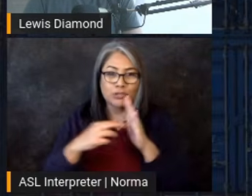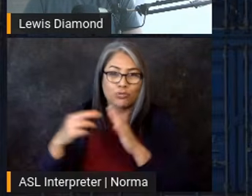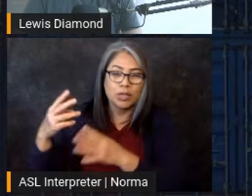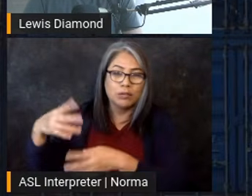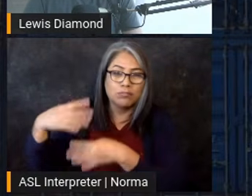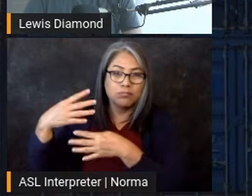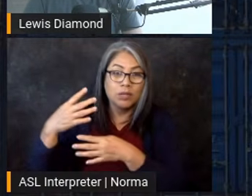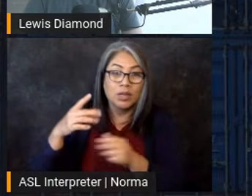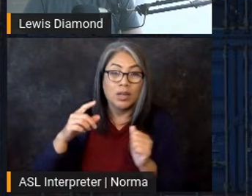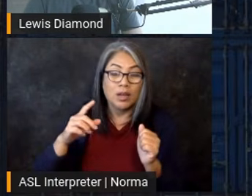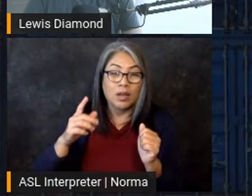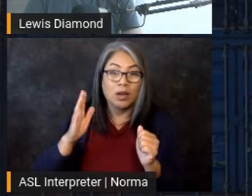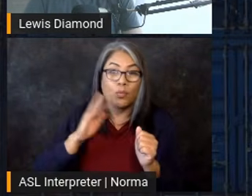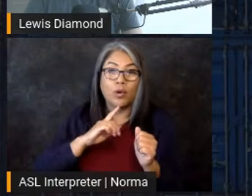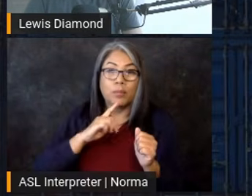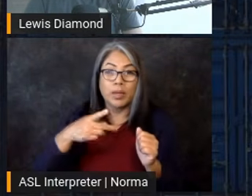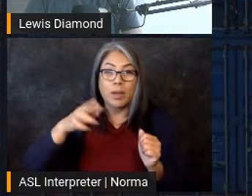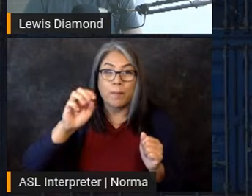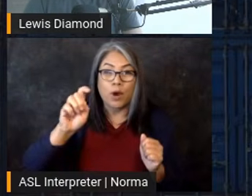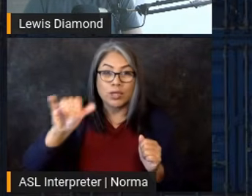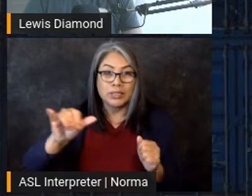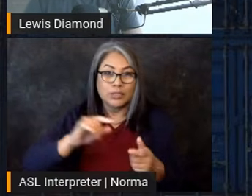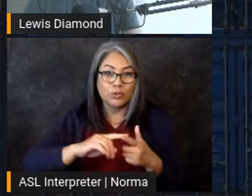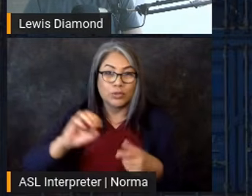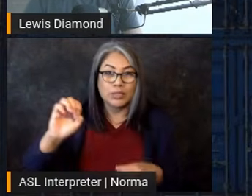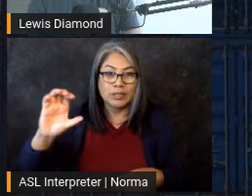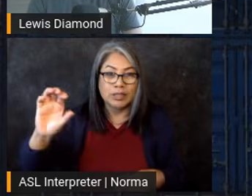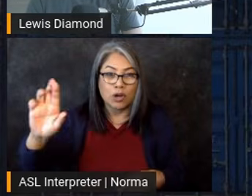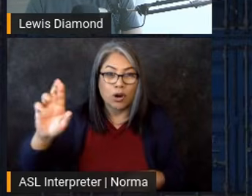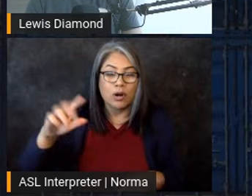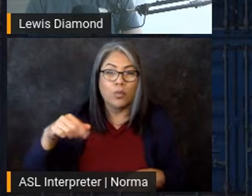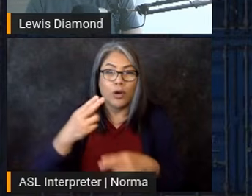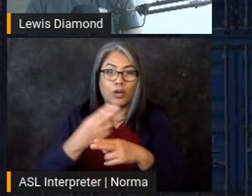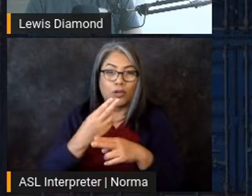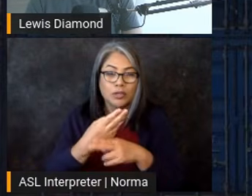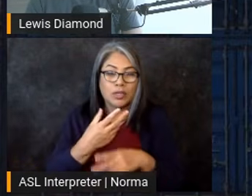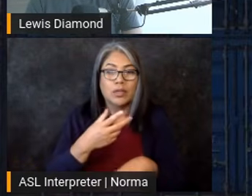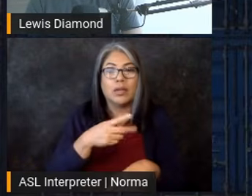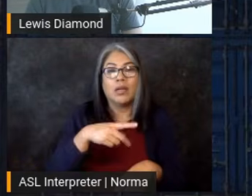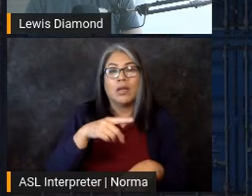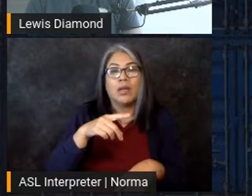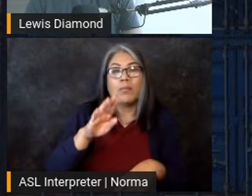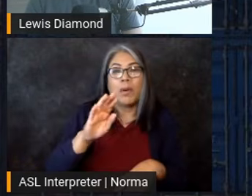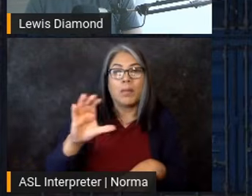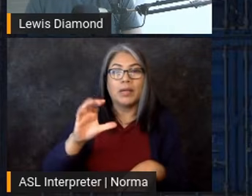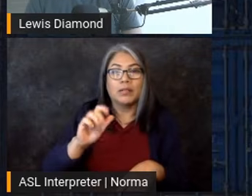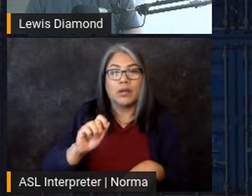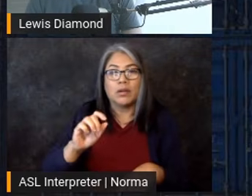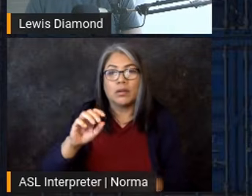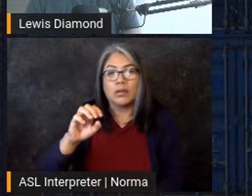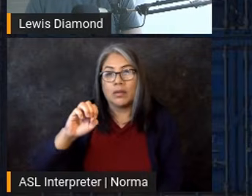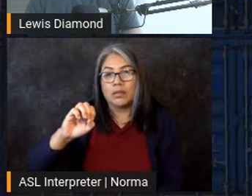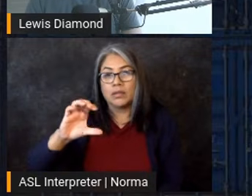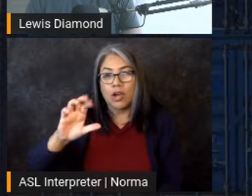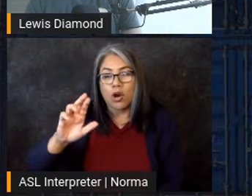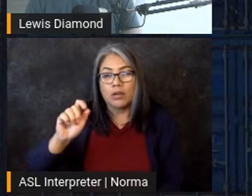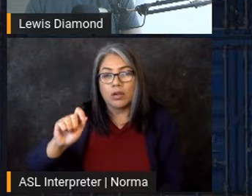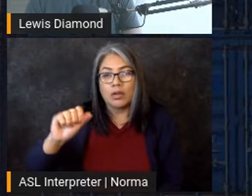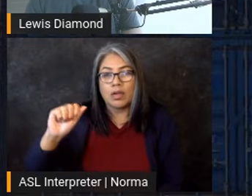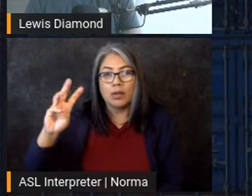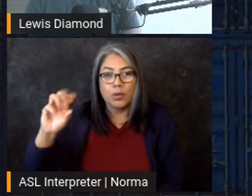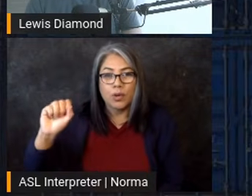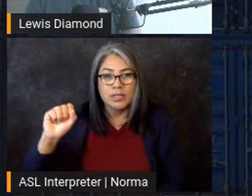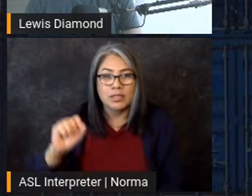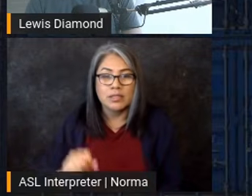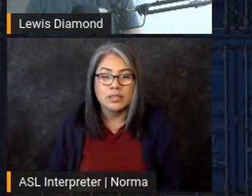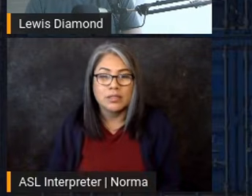effectively proxy to ECR. So we're using public.ecr.aws. And we're